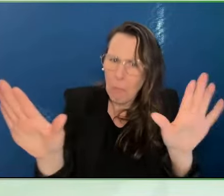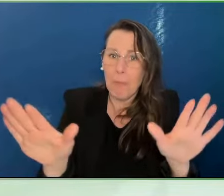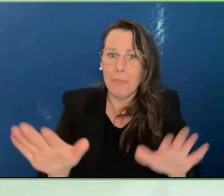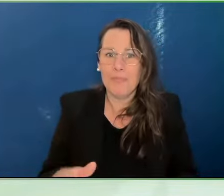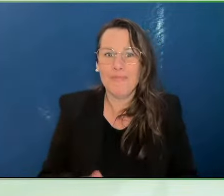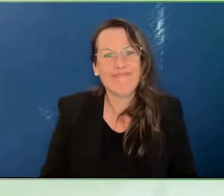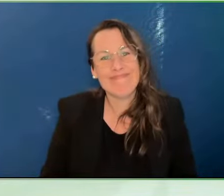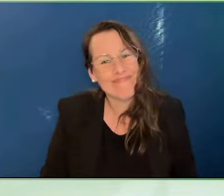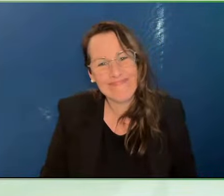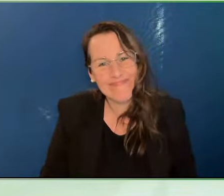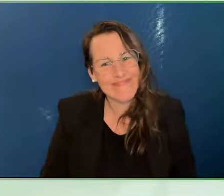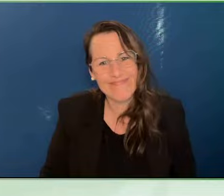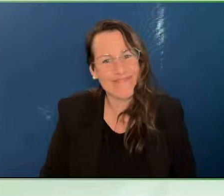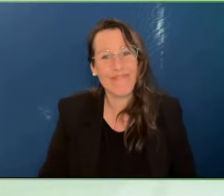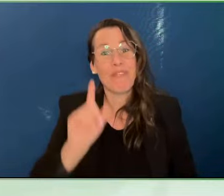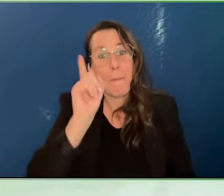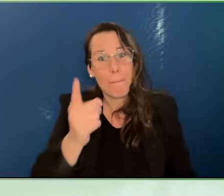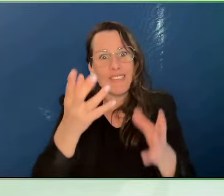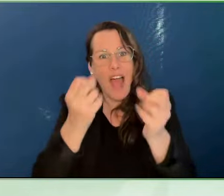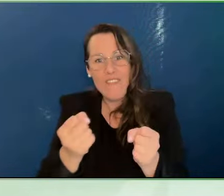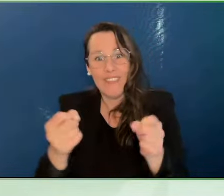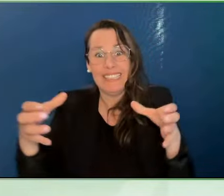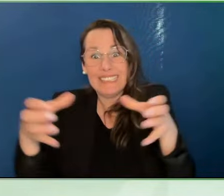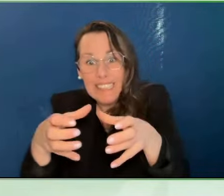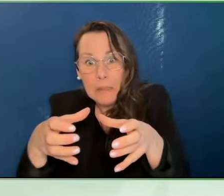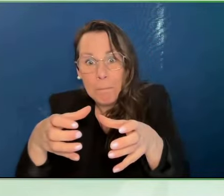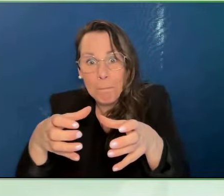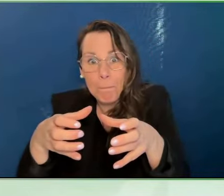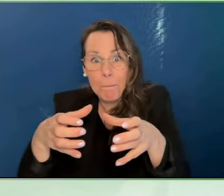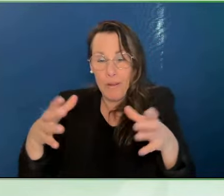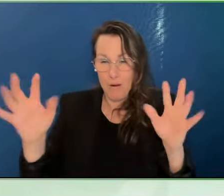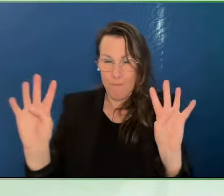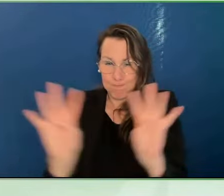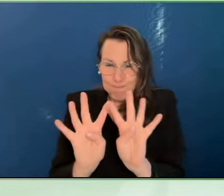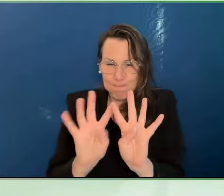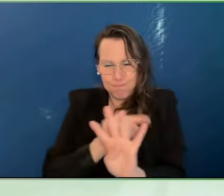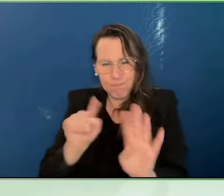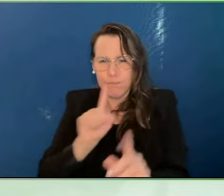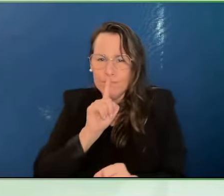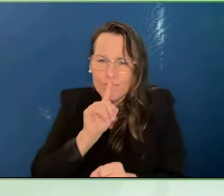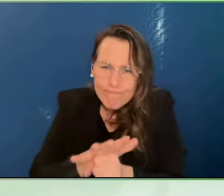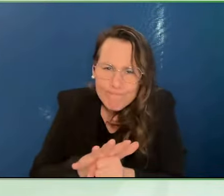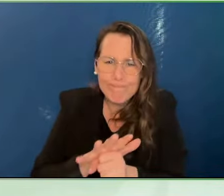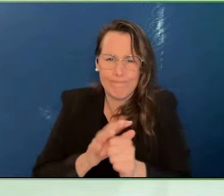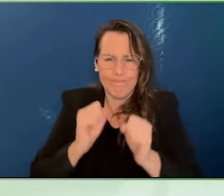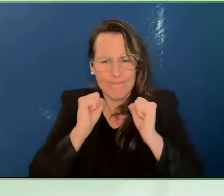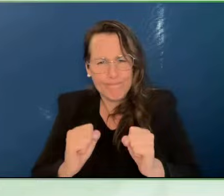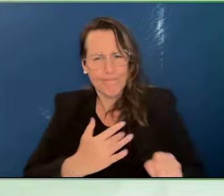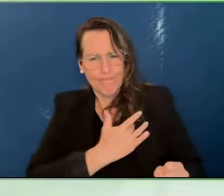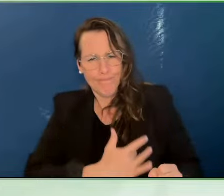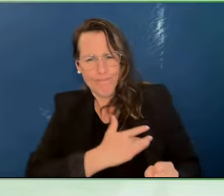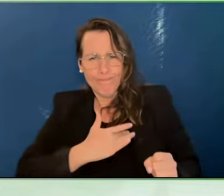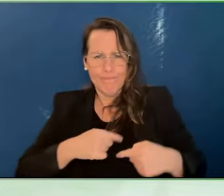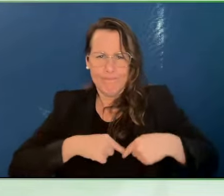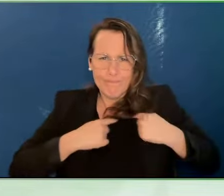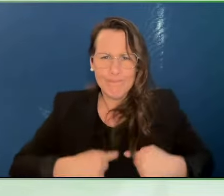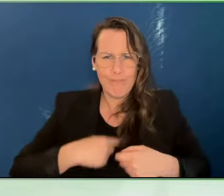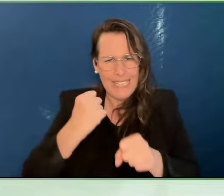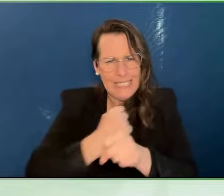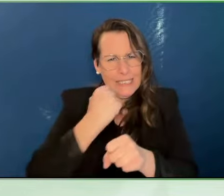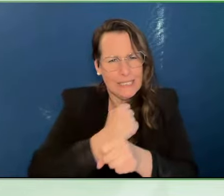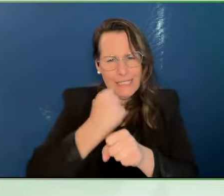help market the young people. And this is because this is the only time we have private sector or other companies